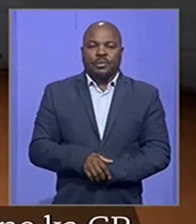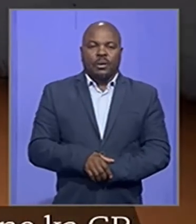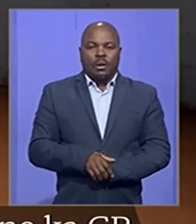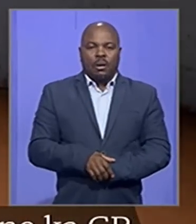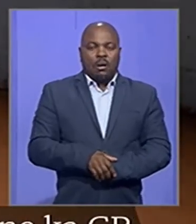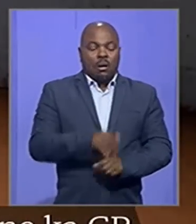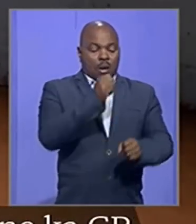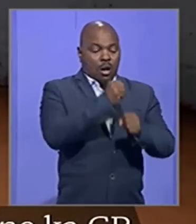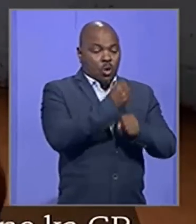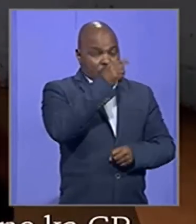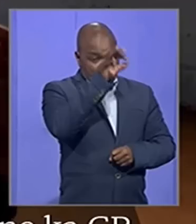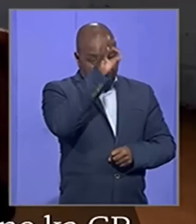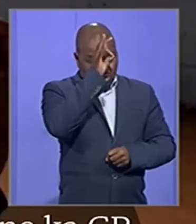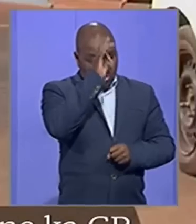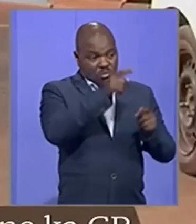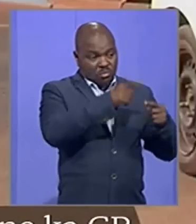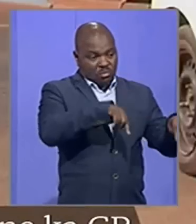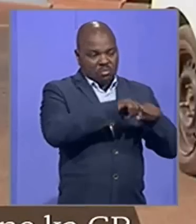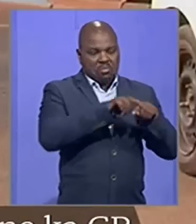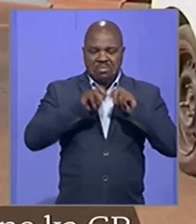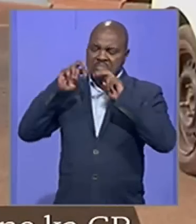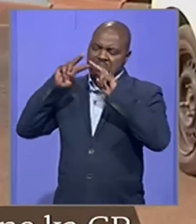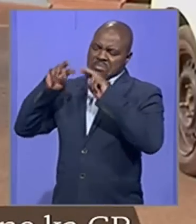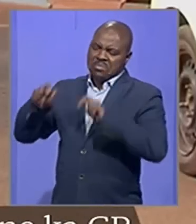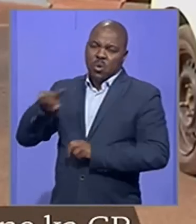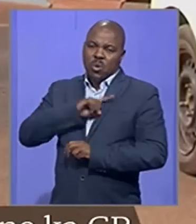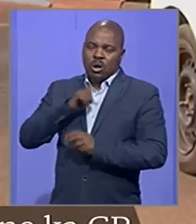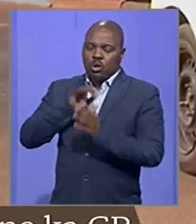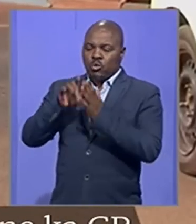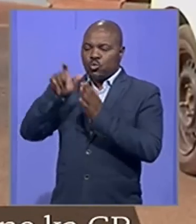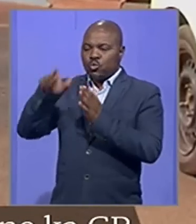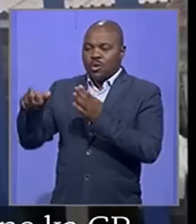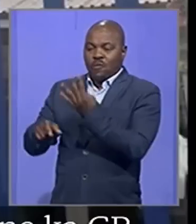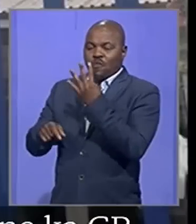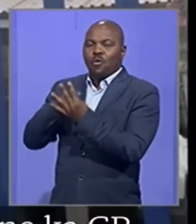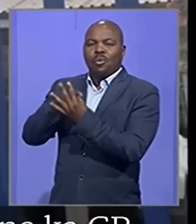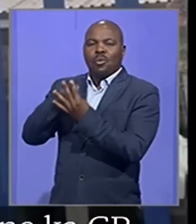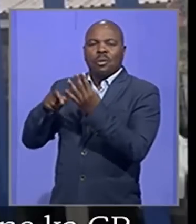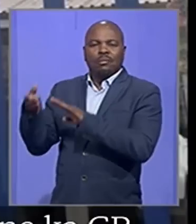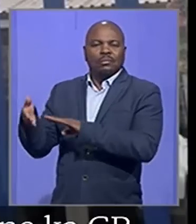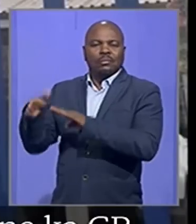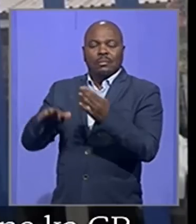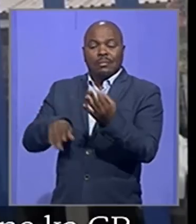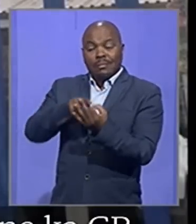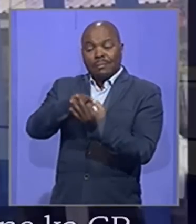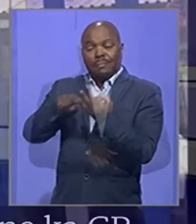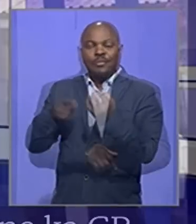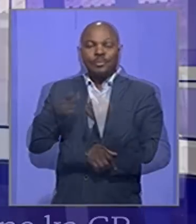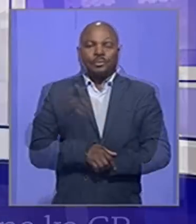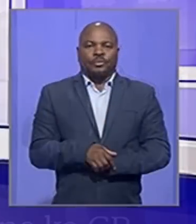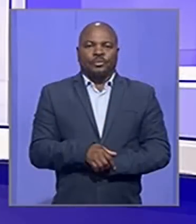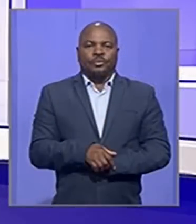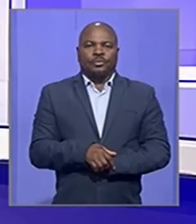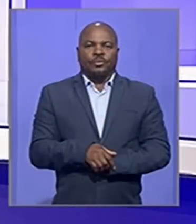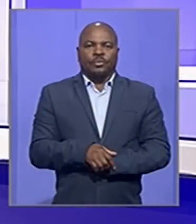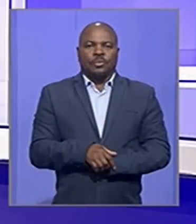Maphodisa a Gauteng a nyakišiša masetlapelo a mahu a barutwana ba bane ba bararo ke bana ba lapa le